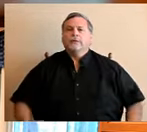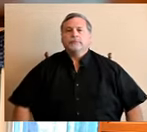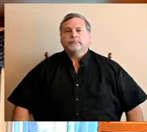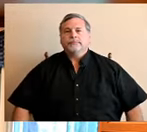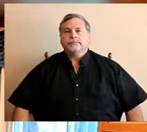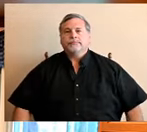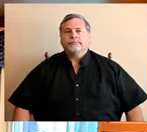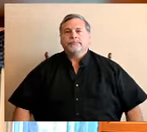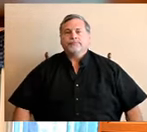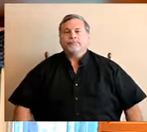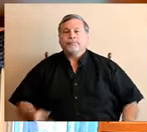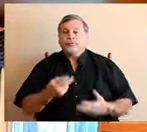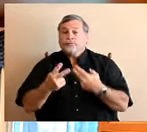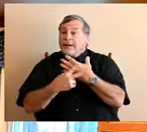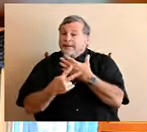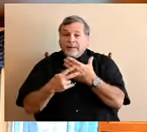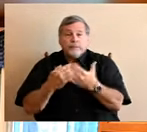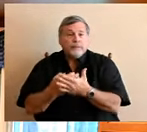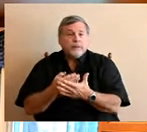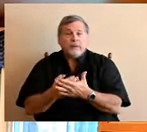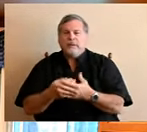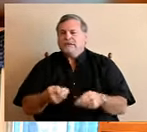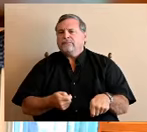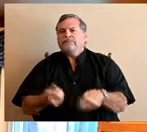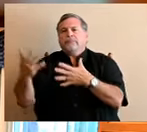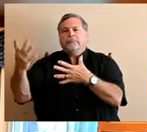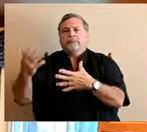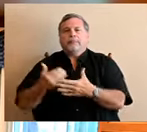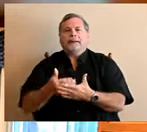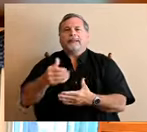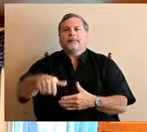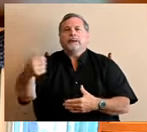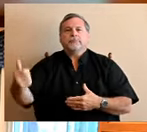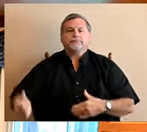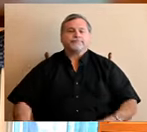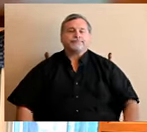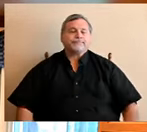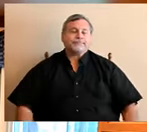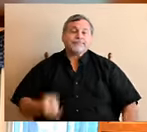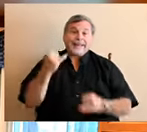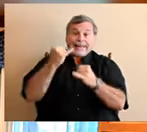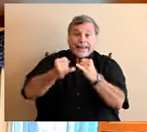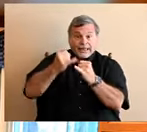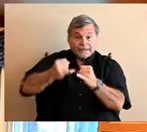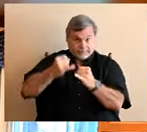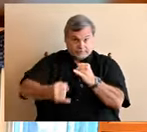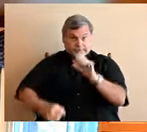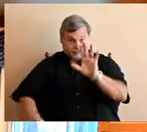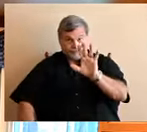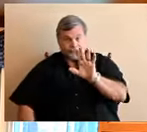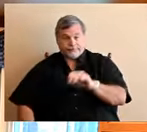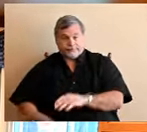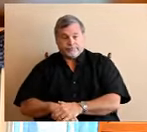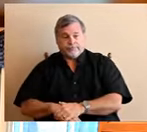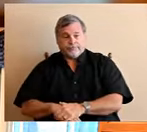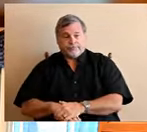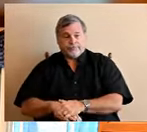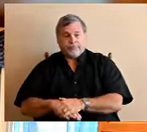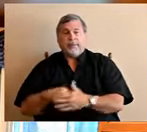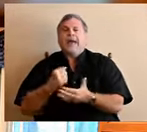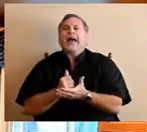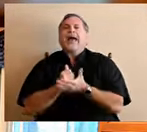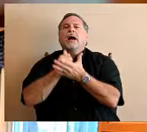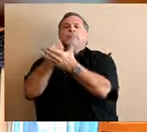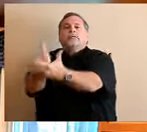a few dimes, okay? Get rid of it, go buy something else. Okay, the last thing we're going to talk about.